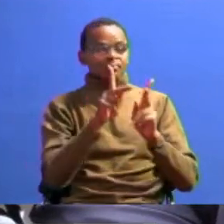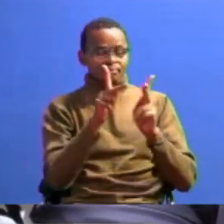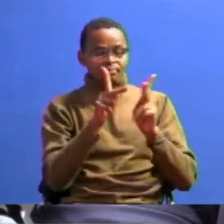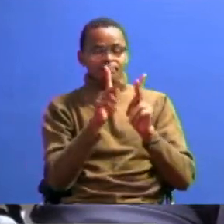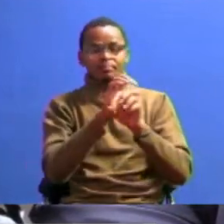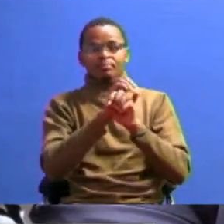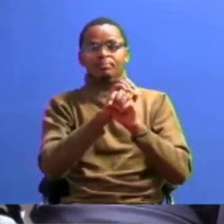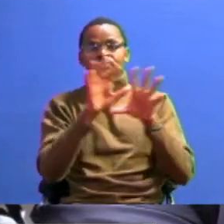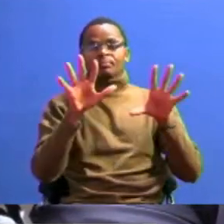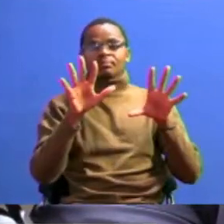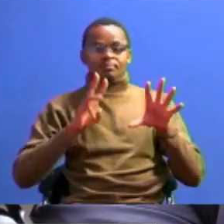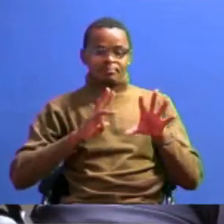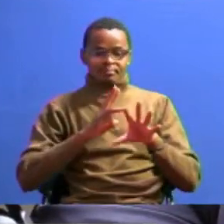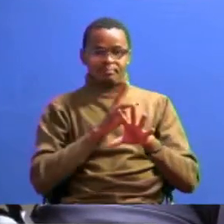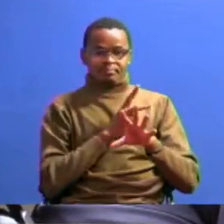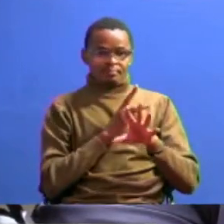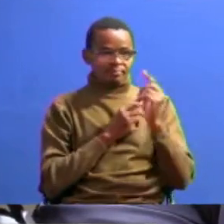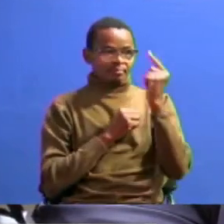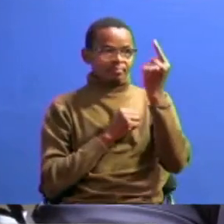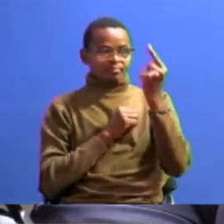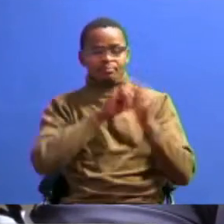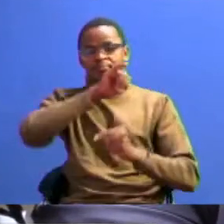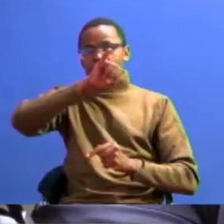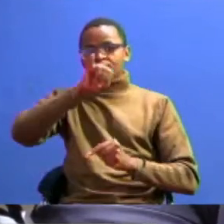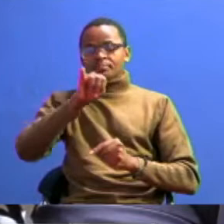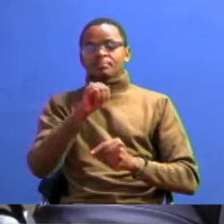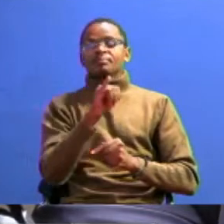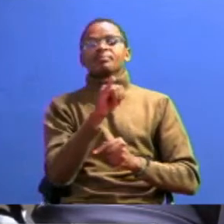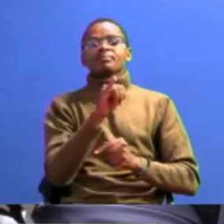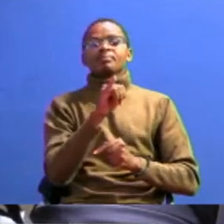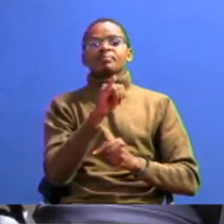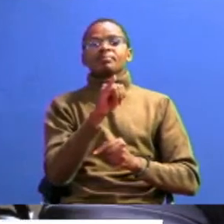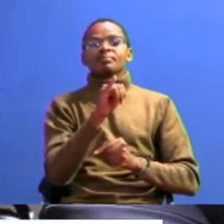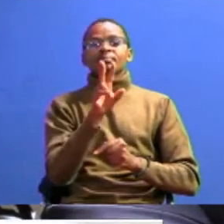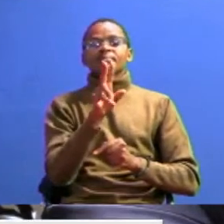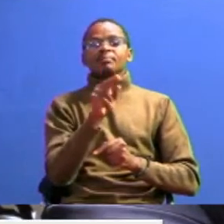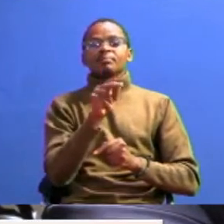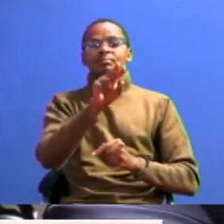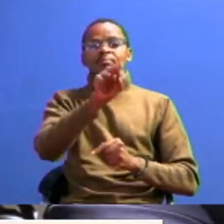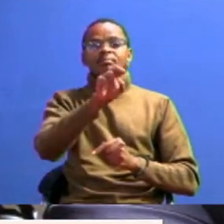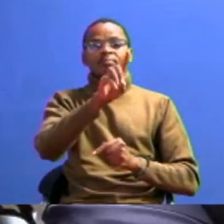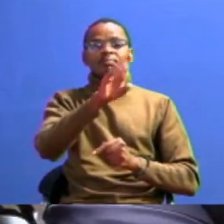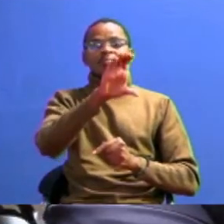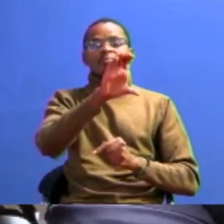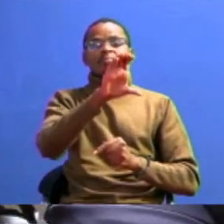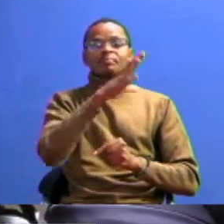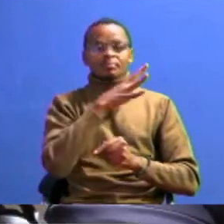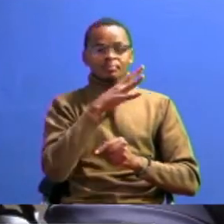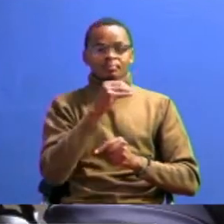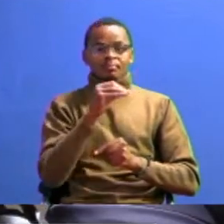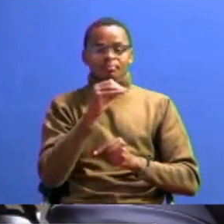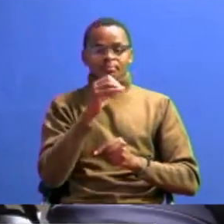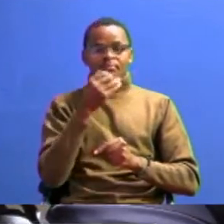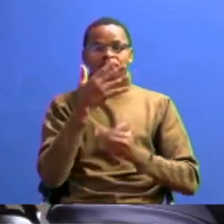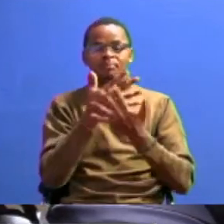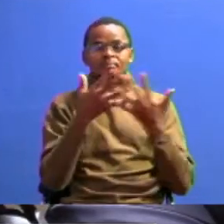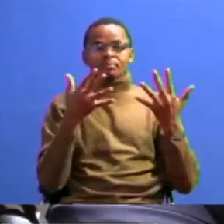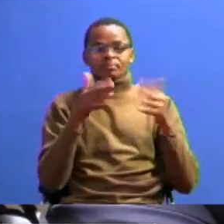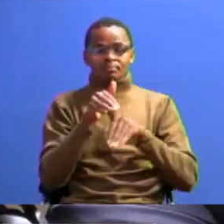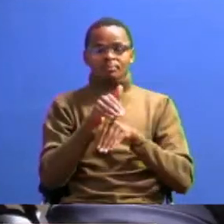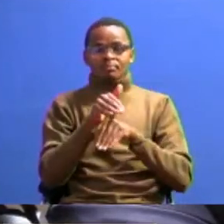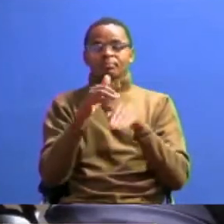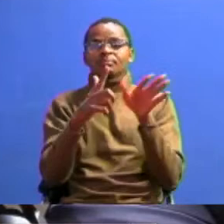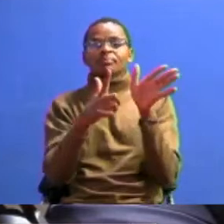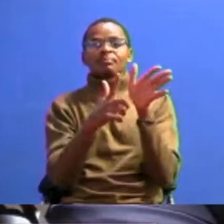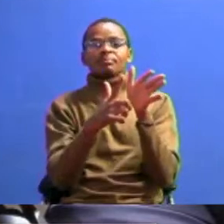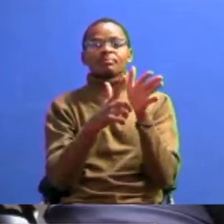clear. We have only one Jubilee. There is no NDC on Monday, and this is a team that has been following the law.